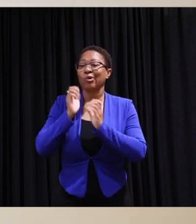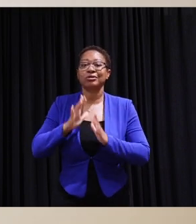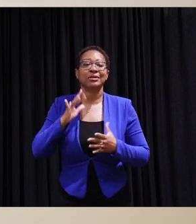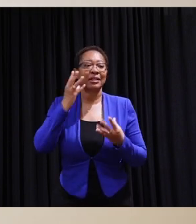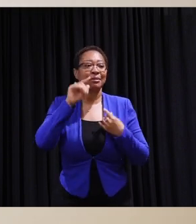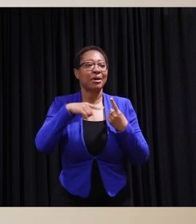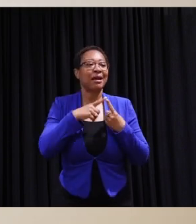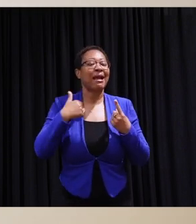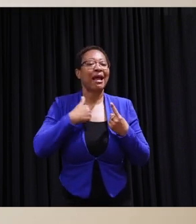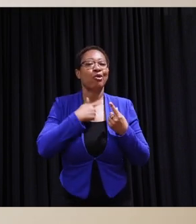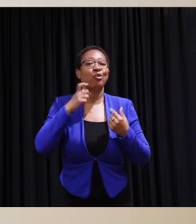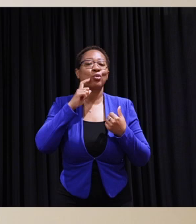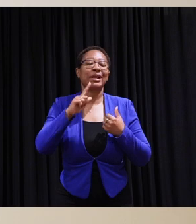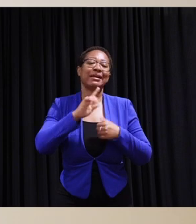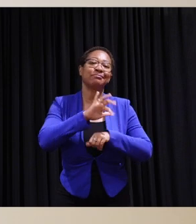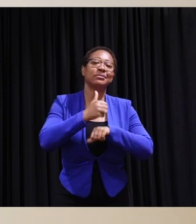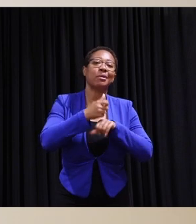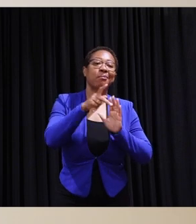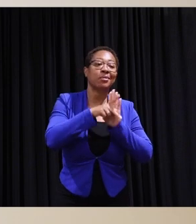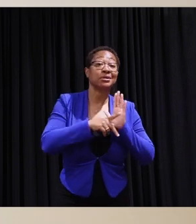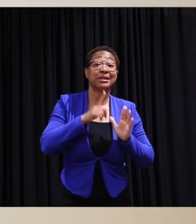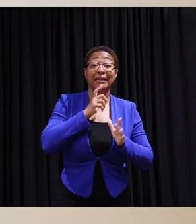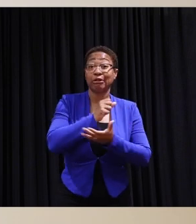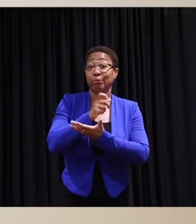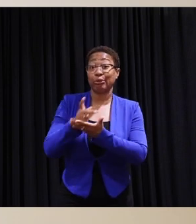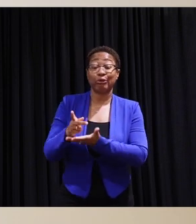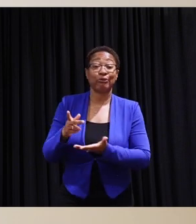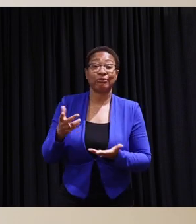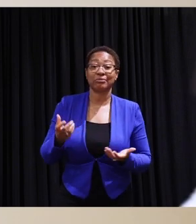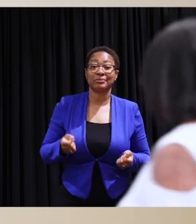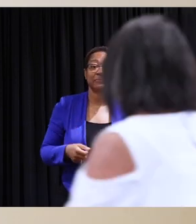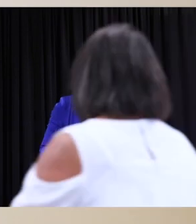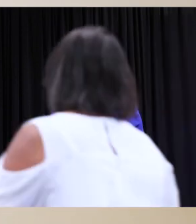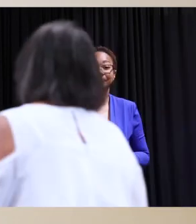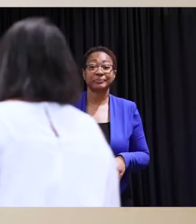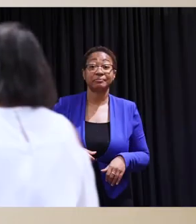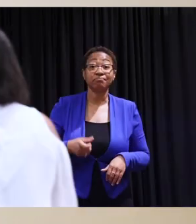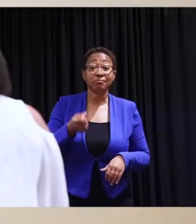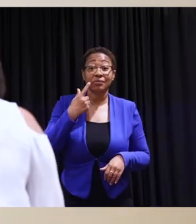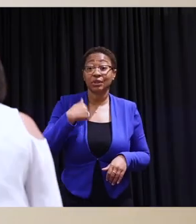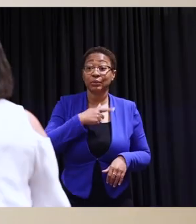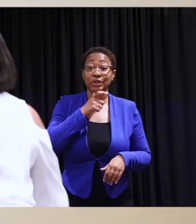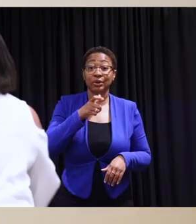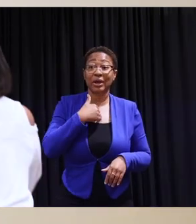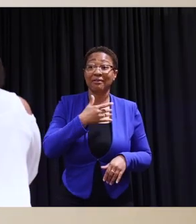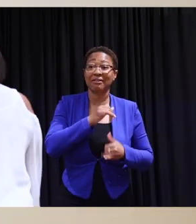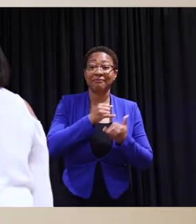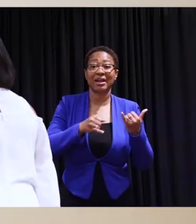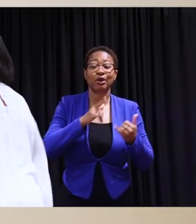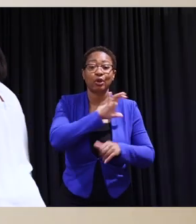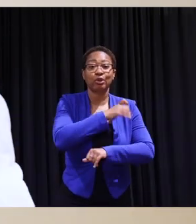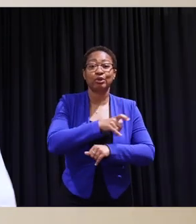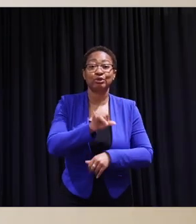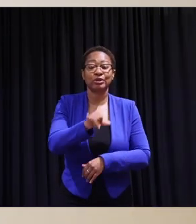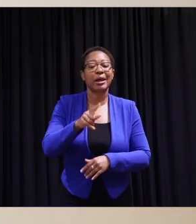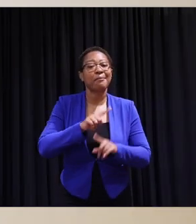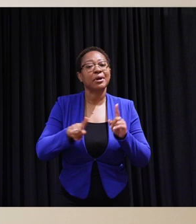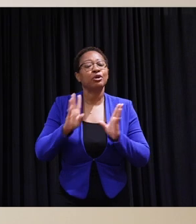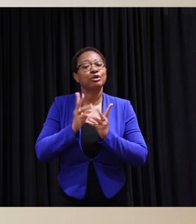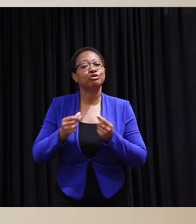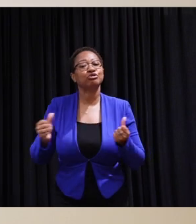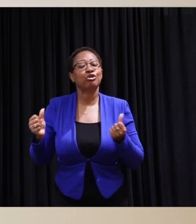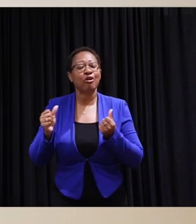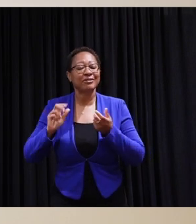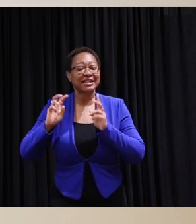we position this policy so that it gets approved, because again, we don't have the final authority to do that, but it resolves the issue that